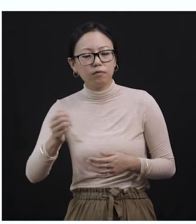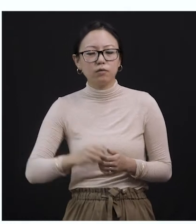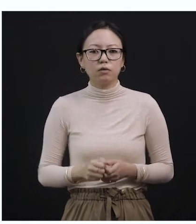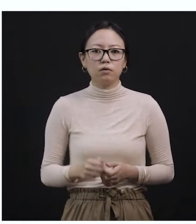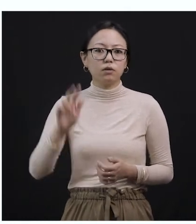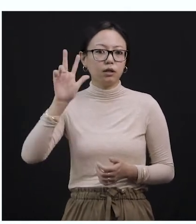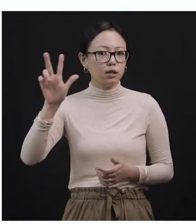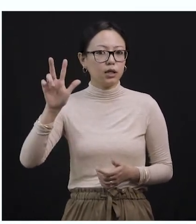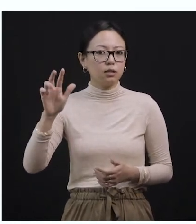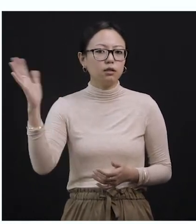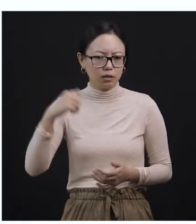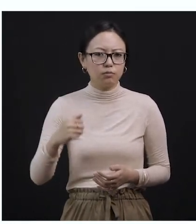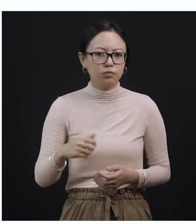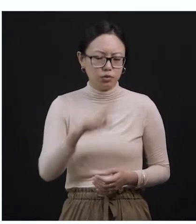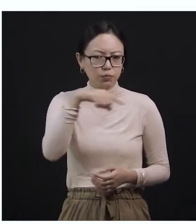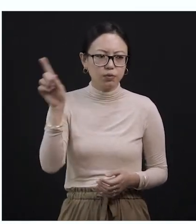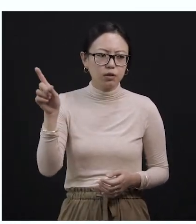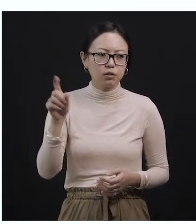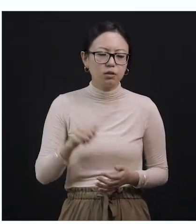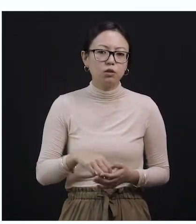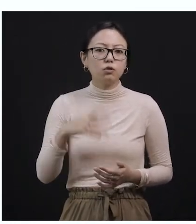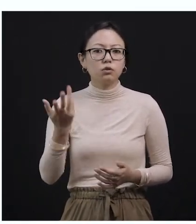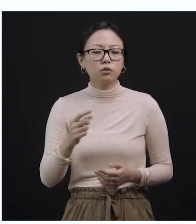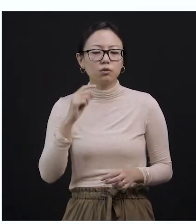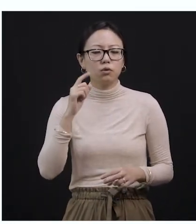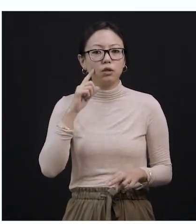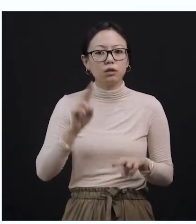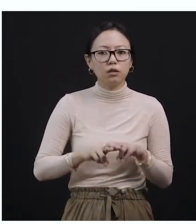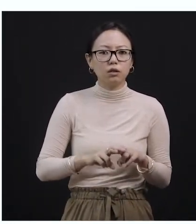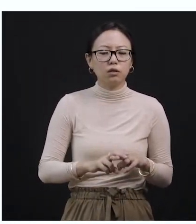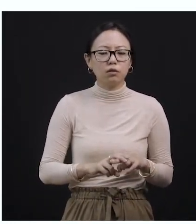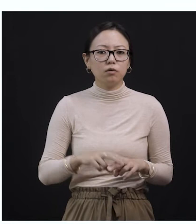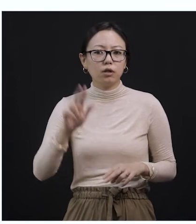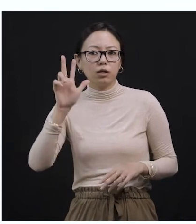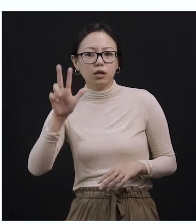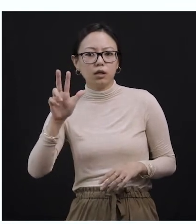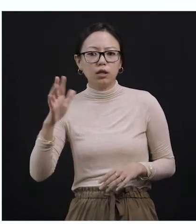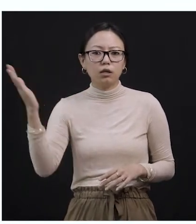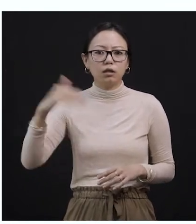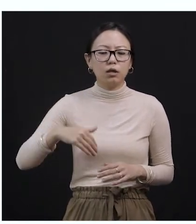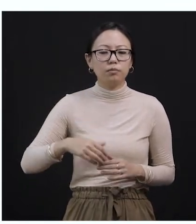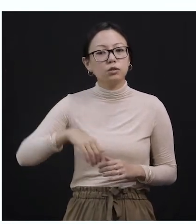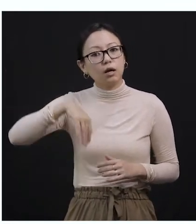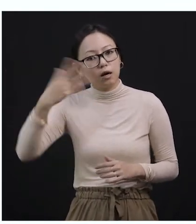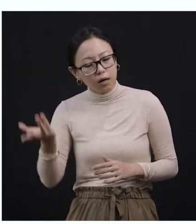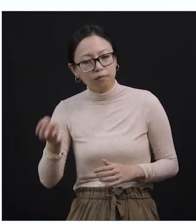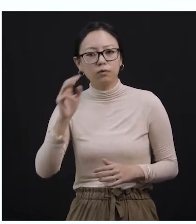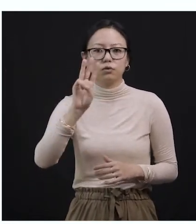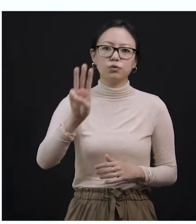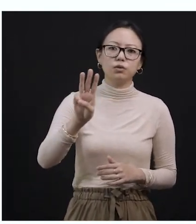8. So since 8 came after 3, 8 is the greater number. All